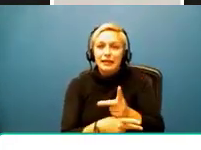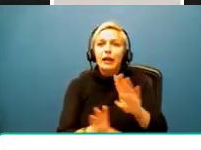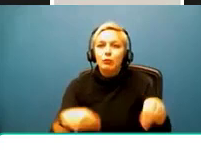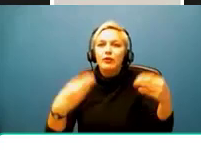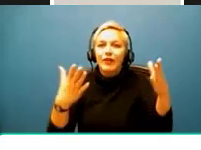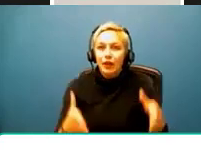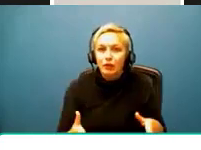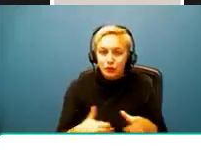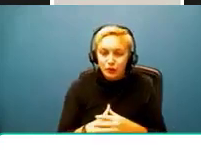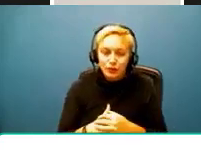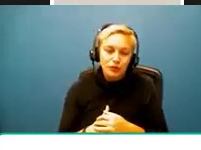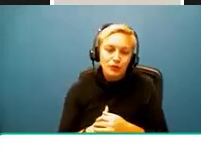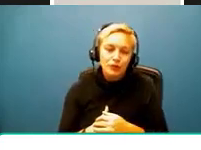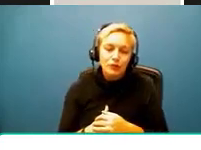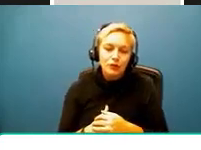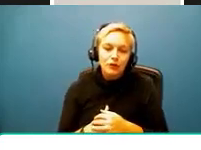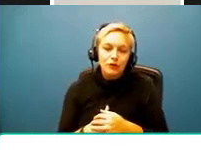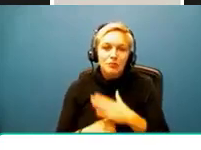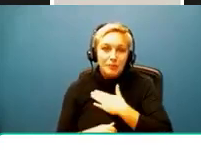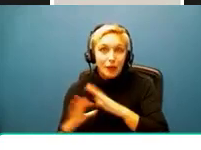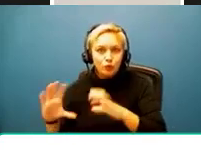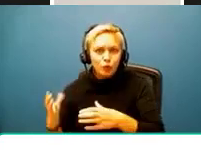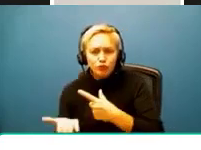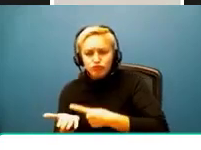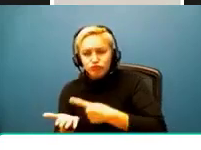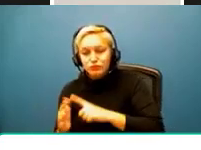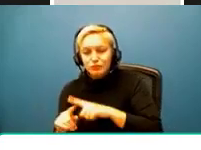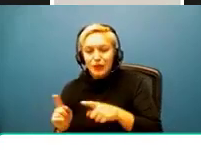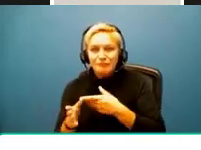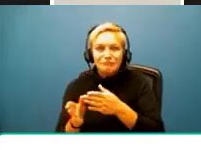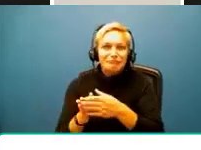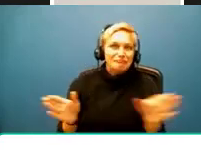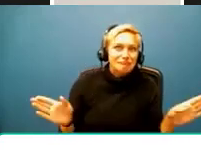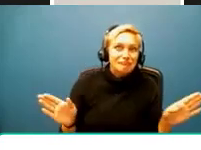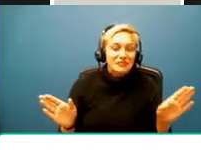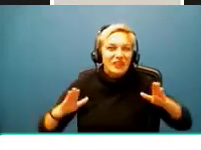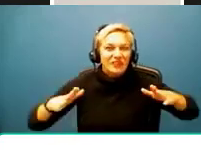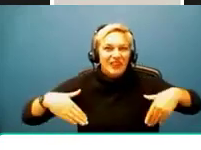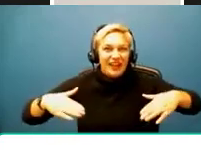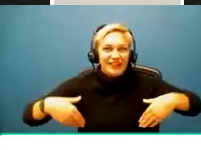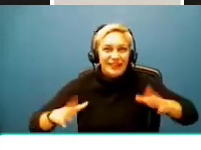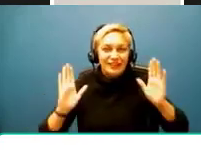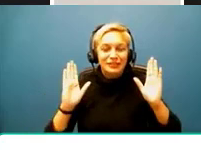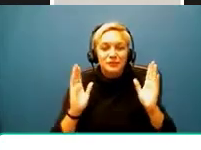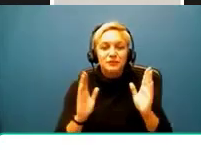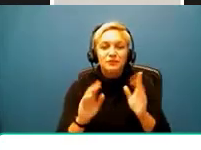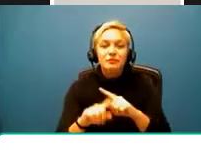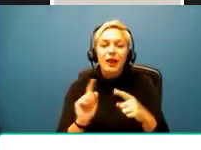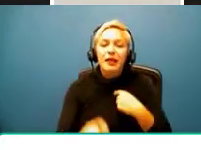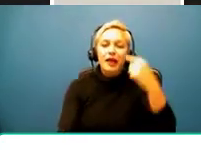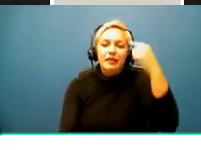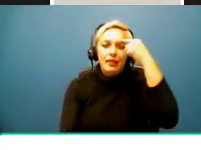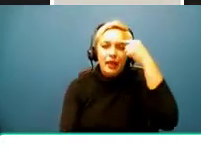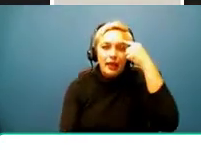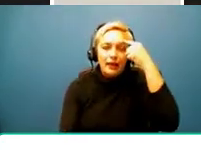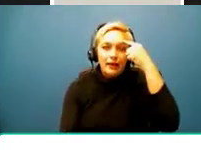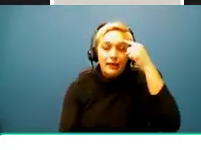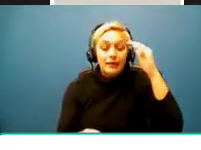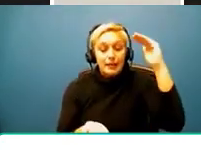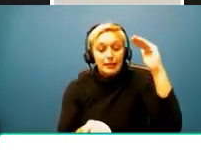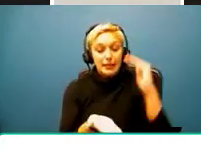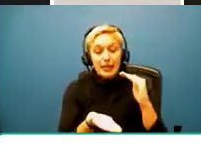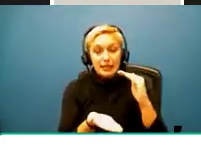about this in our group too, is that again, looking at what is the least